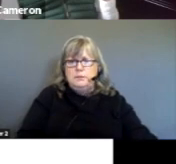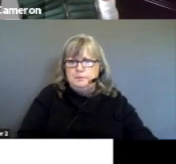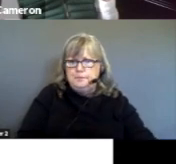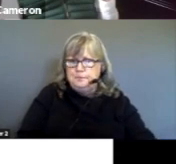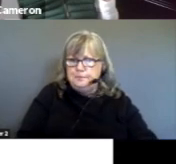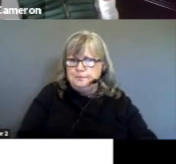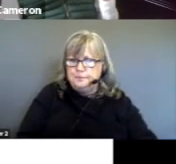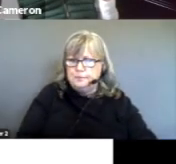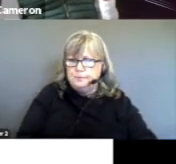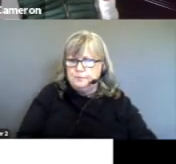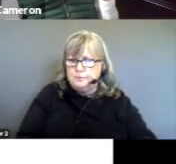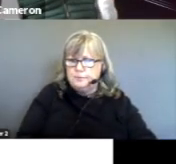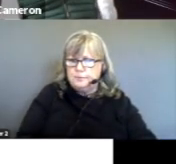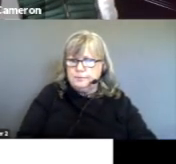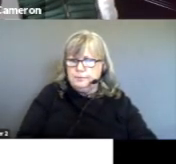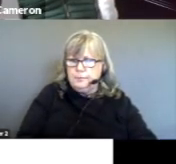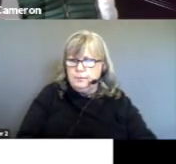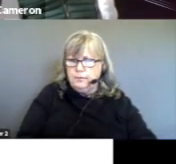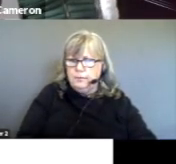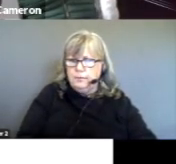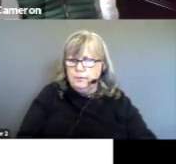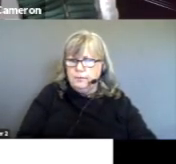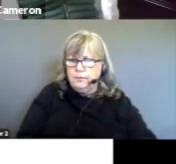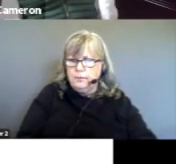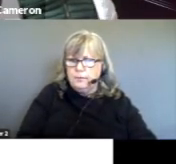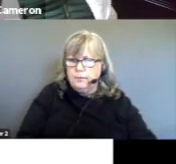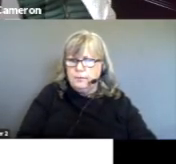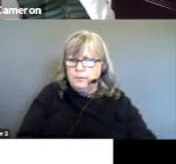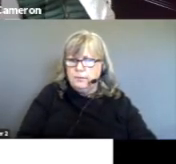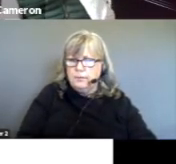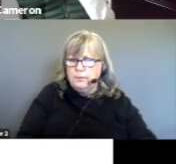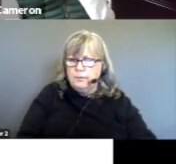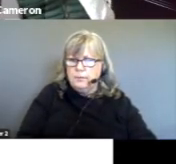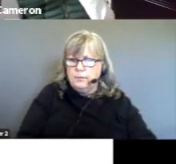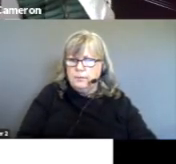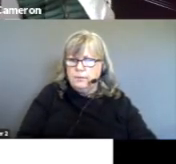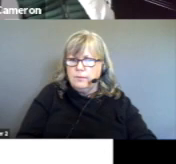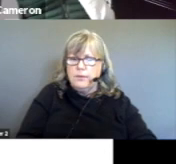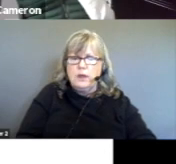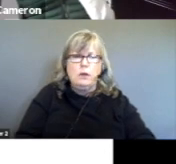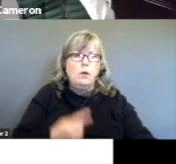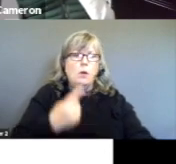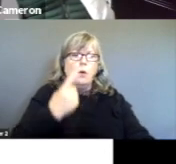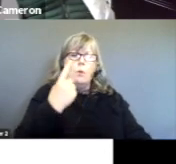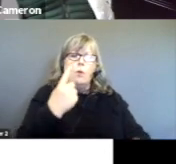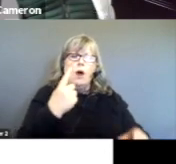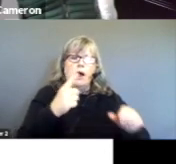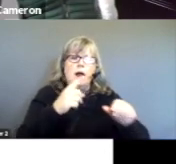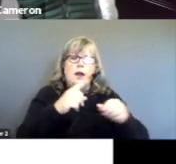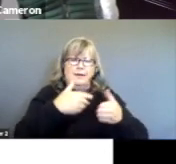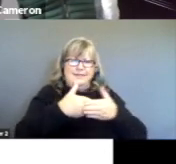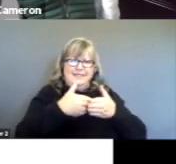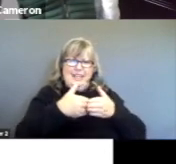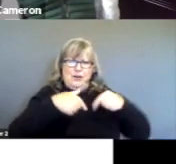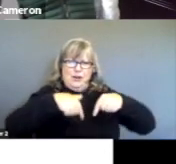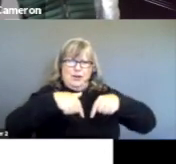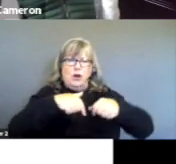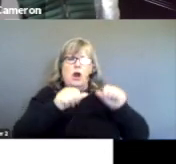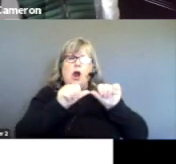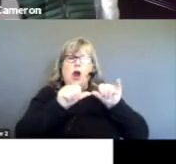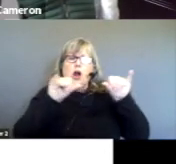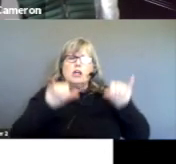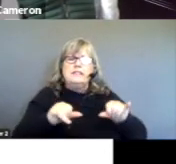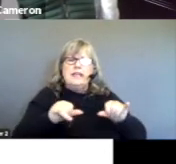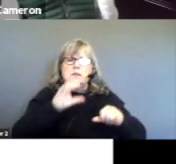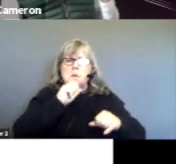Locally, there was an architect. He was in his 60s here in town, and he wanted